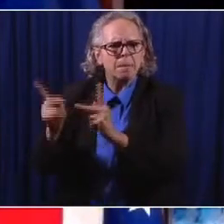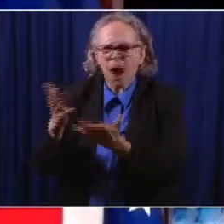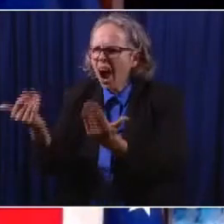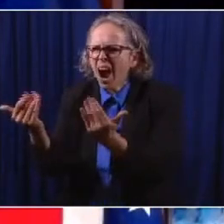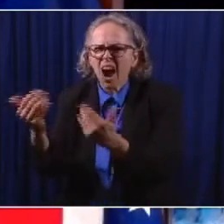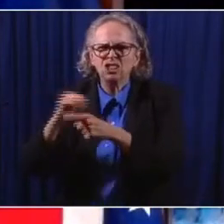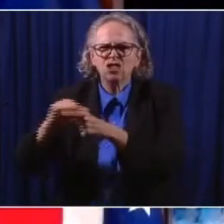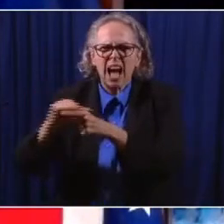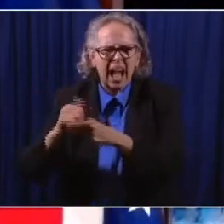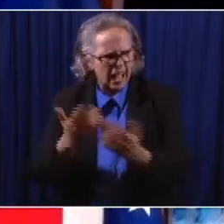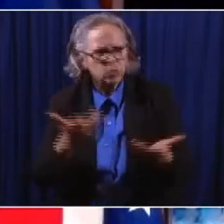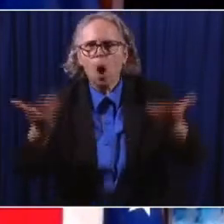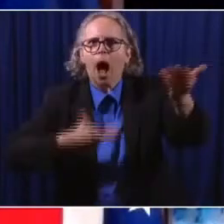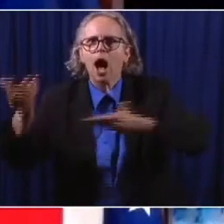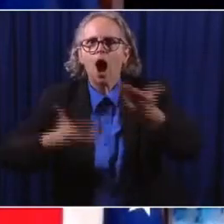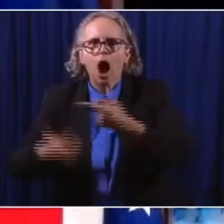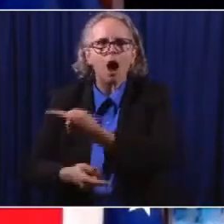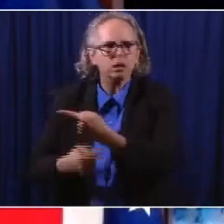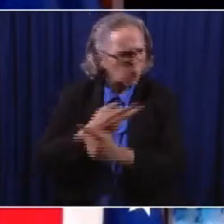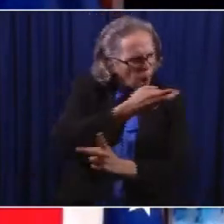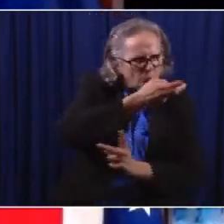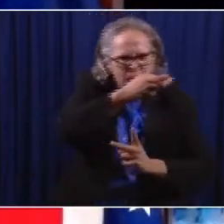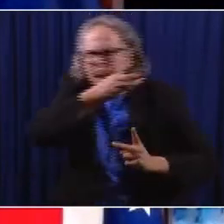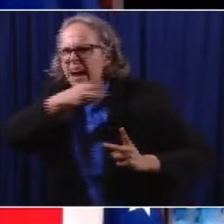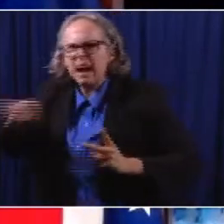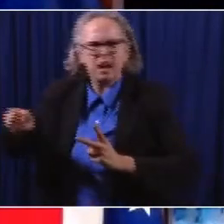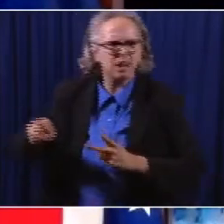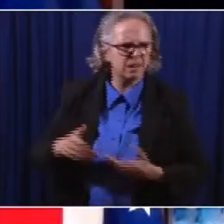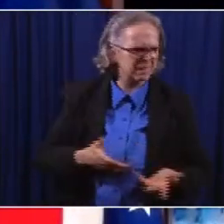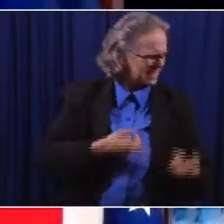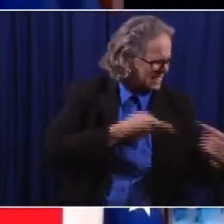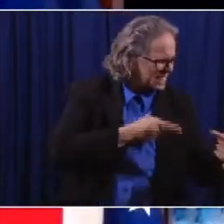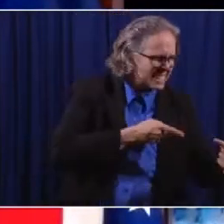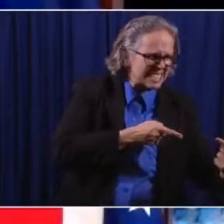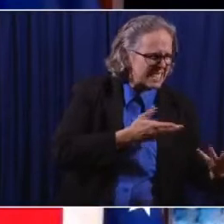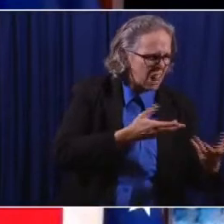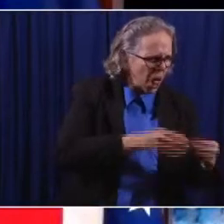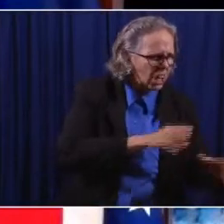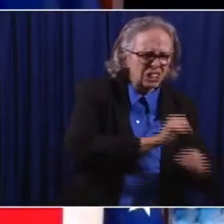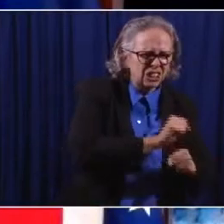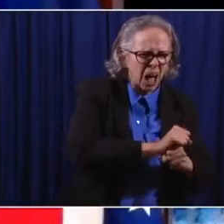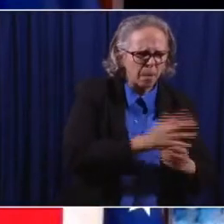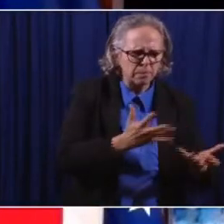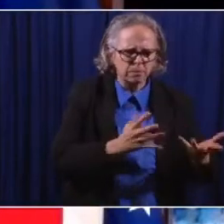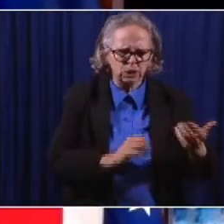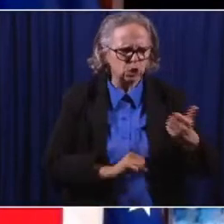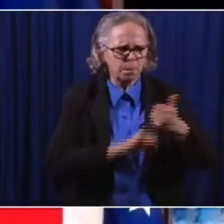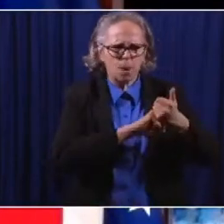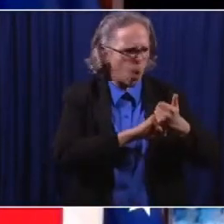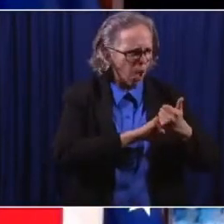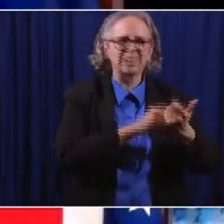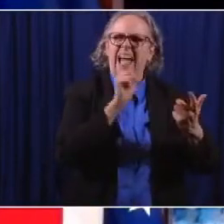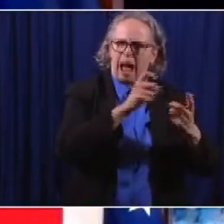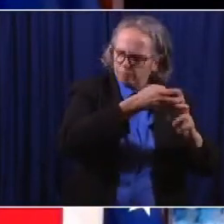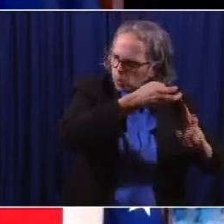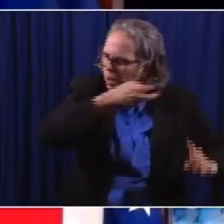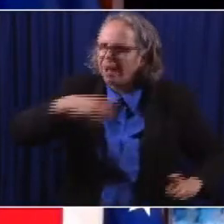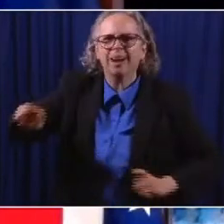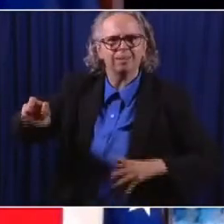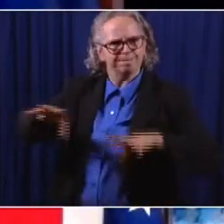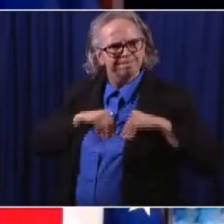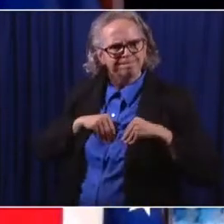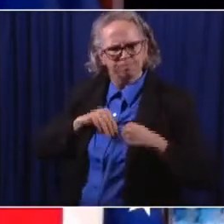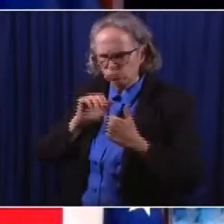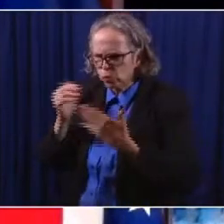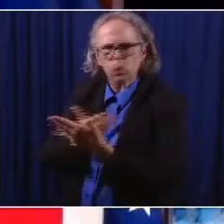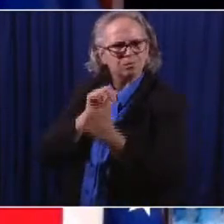help folks navigate that shift. And there are a lot of resources available at Ohio Means Jobs. And we're going to be making